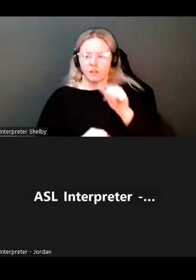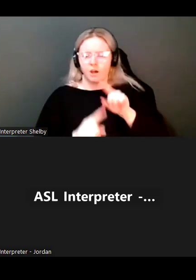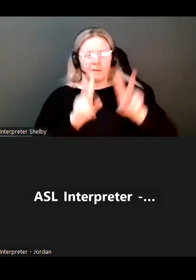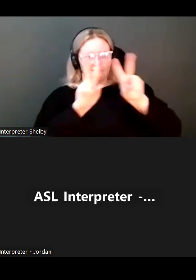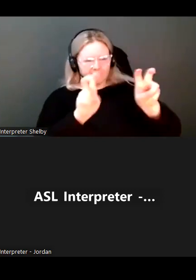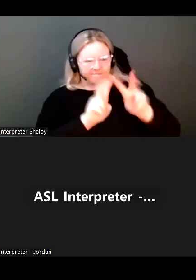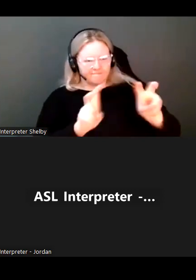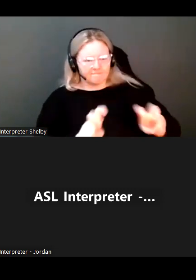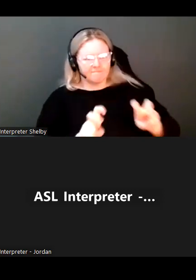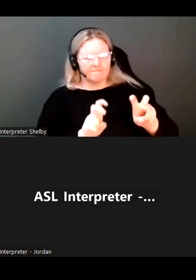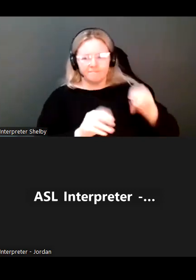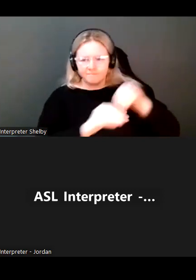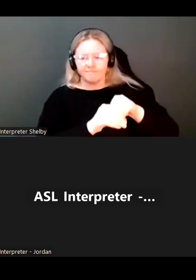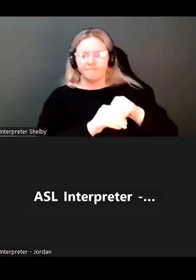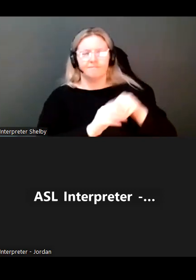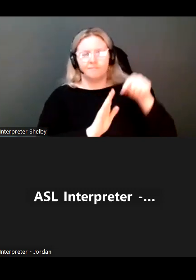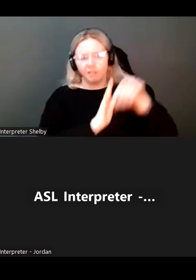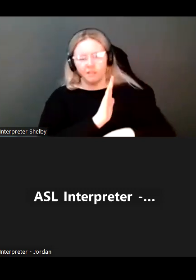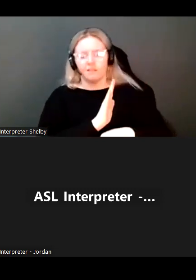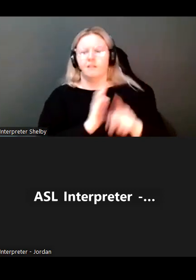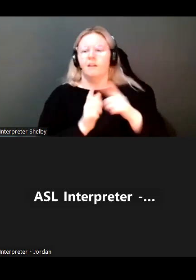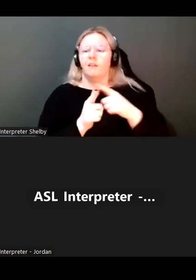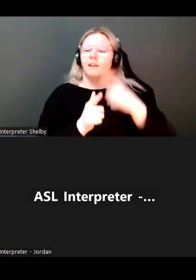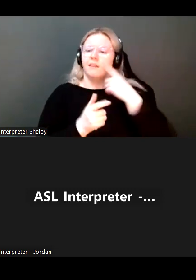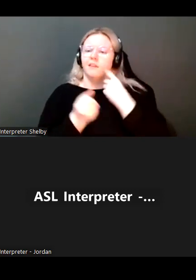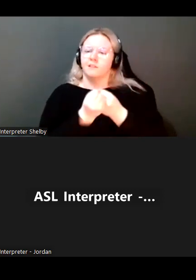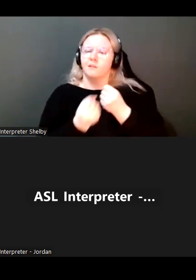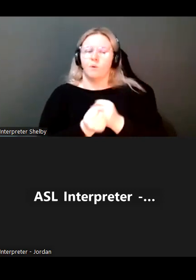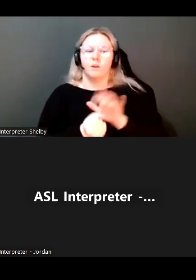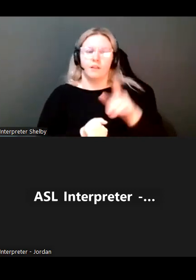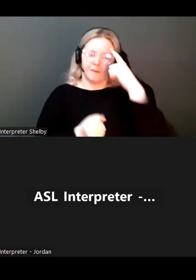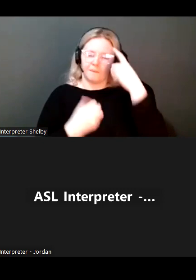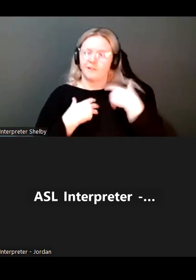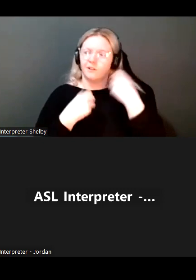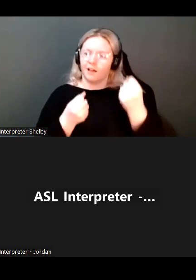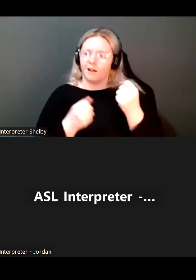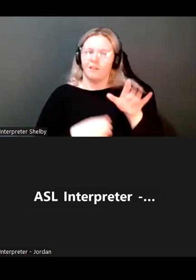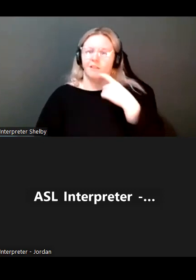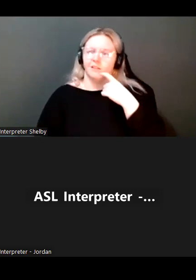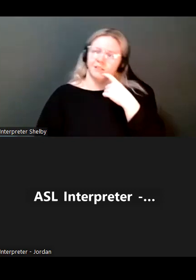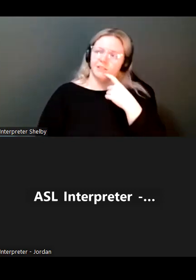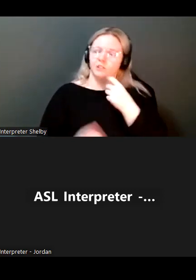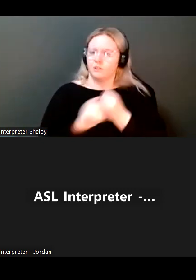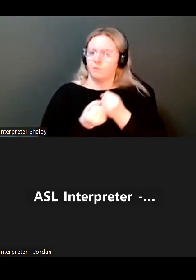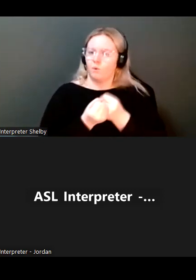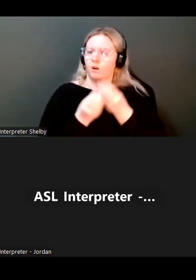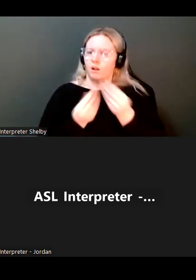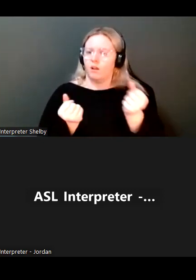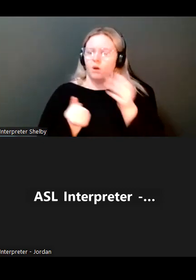part of addressing mental health and addictions concerns is really addressing those system factors, you